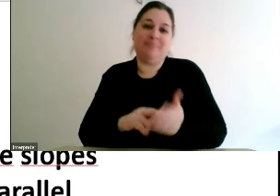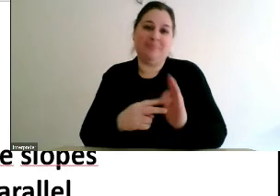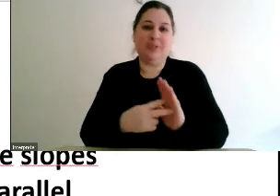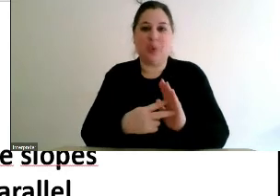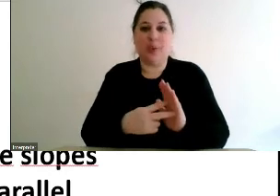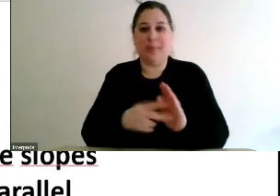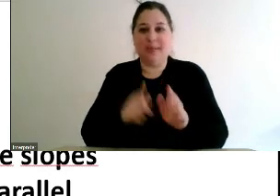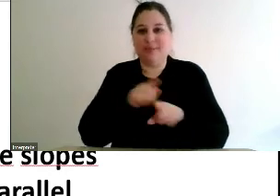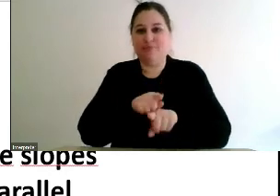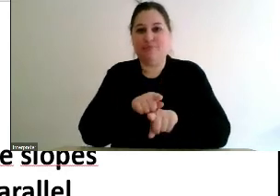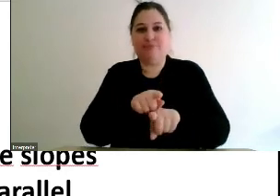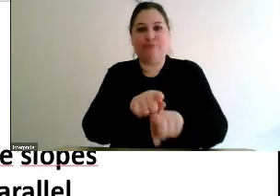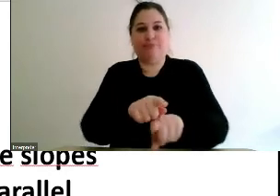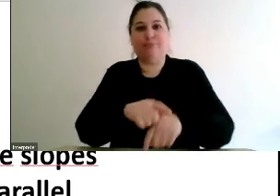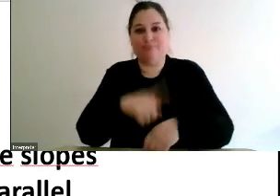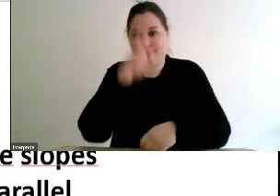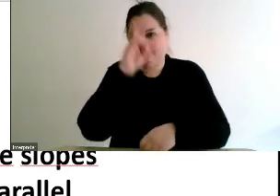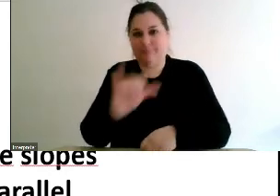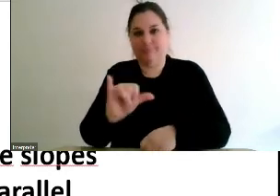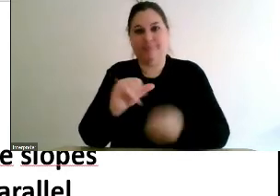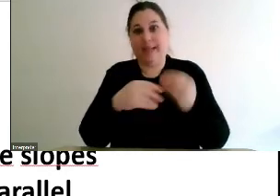Uh-oh.